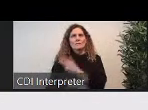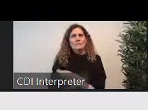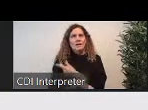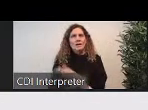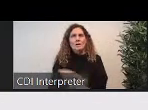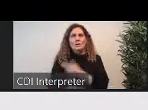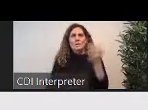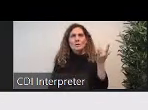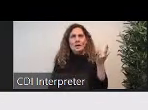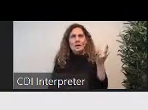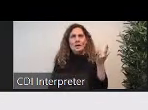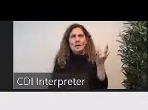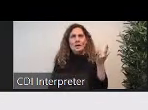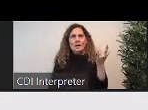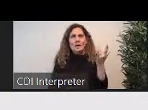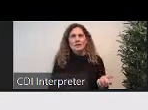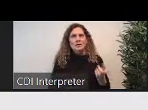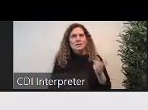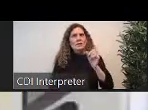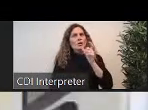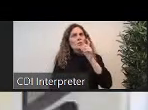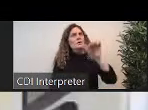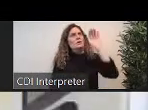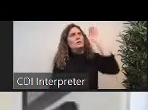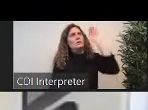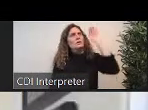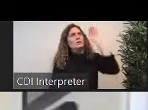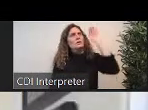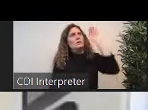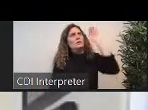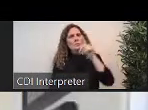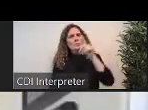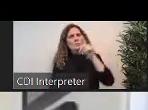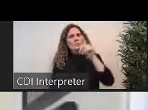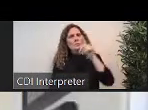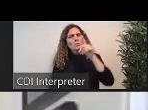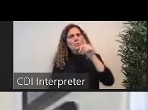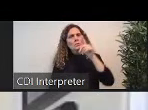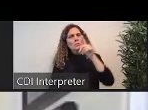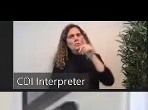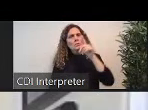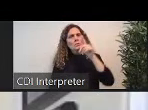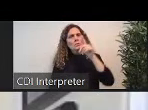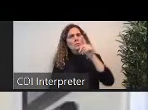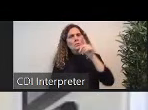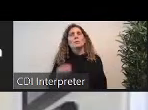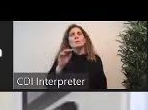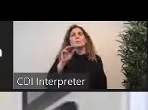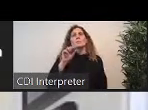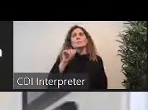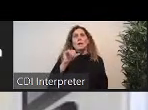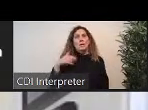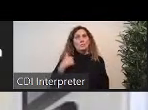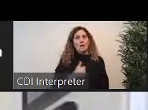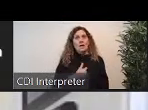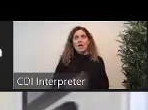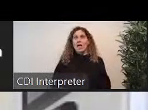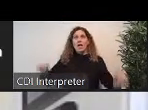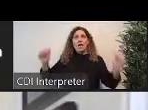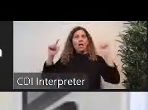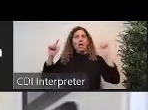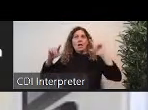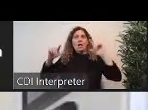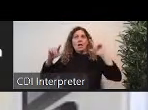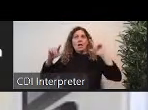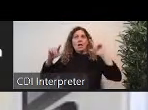or state authorities? I think the second half of that is we're calling on everybody to fix it. It starts at the federal level and